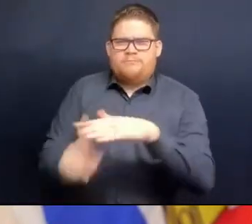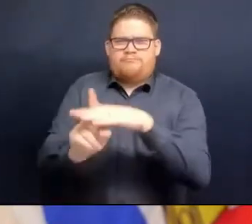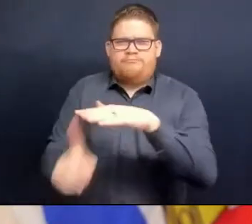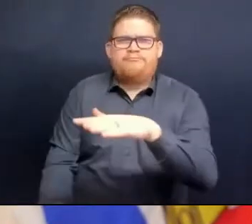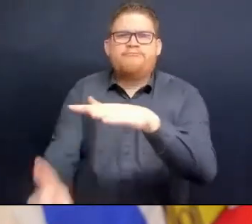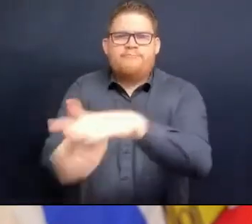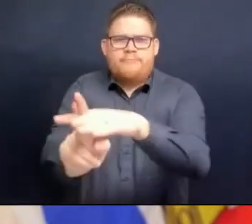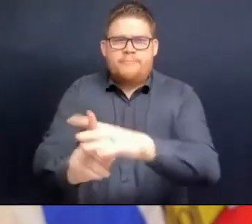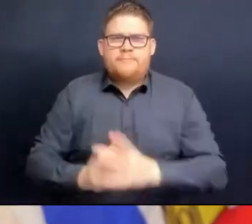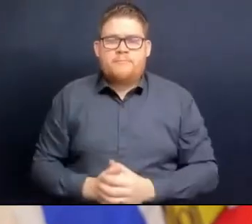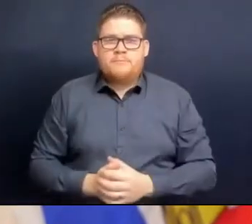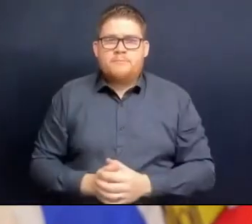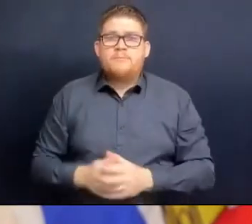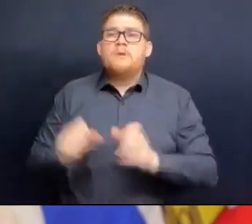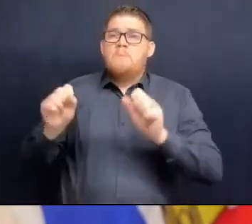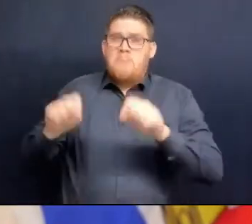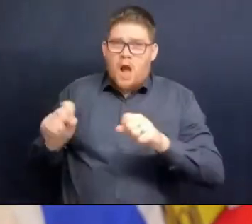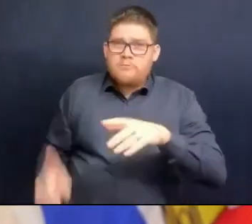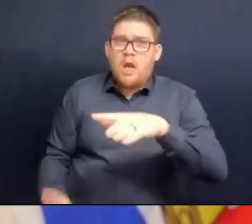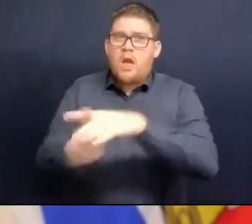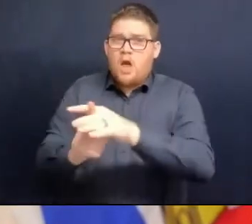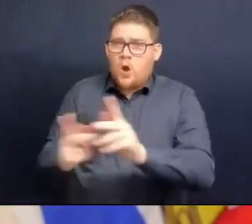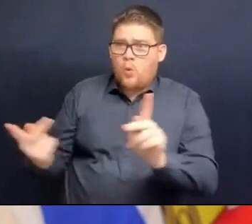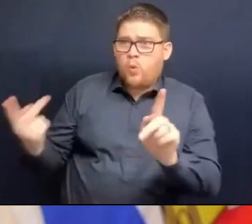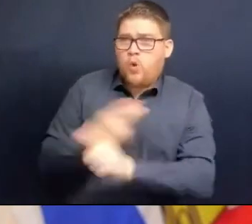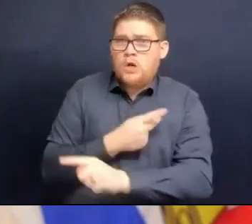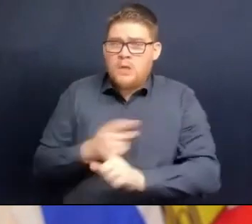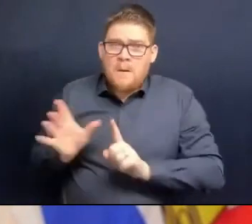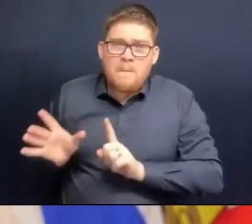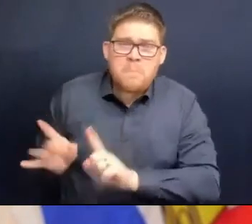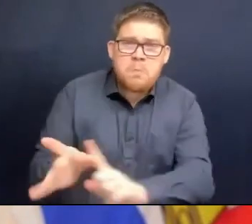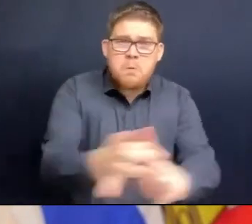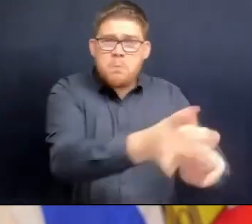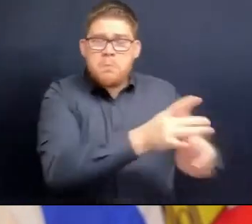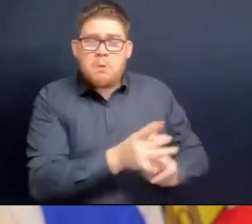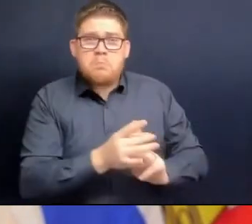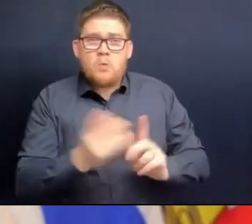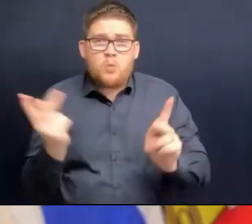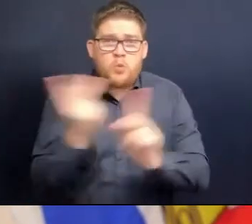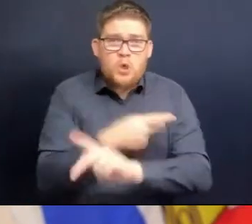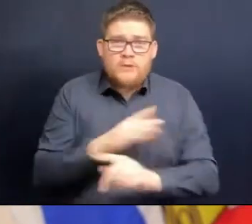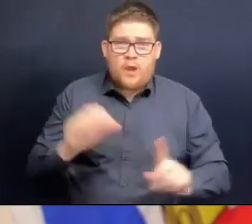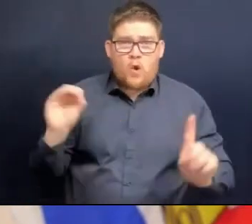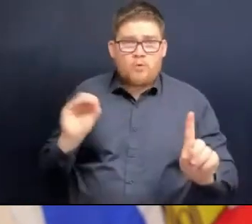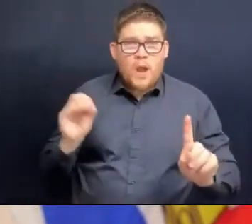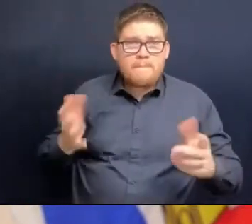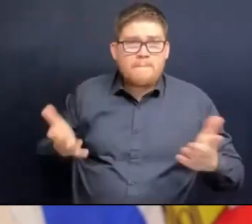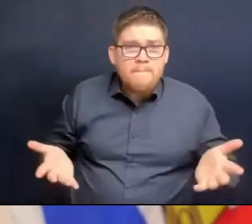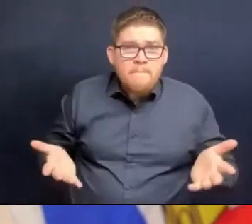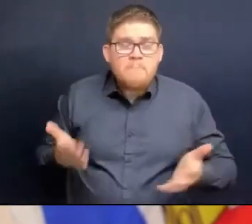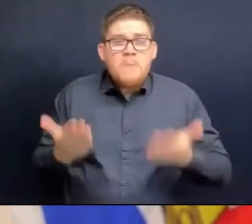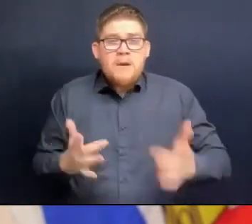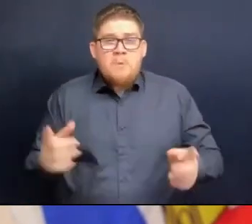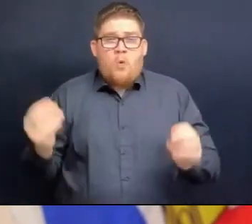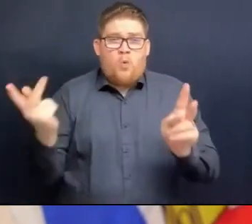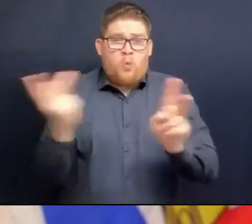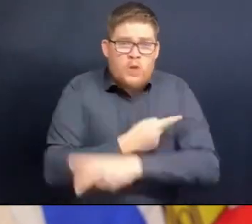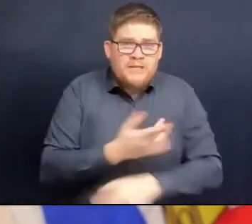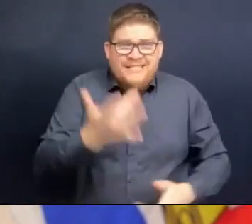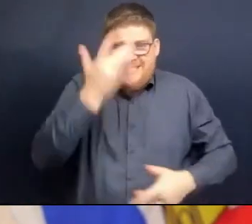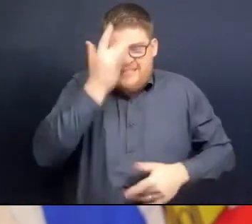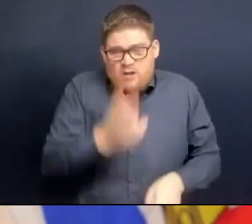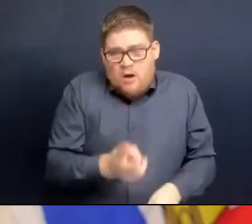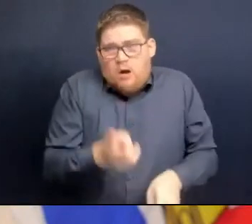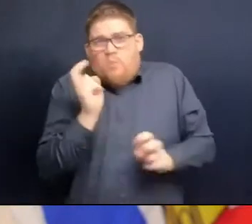be more transmissible and potentially cause more severe illness. So those are the things that we have to prepare for.